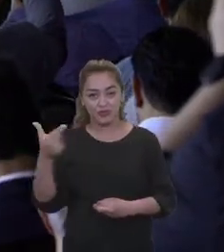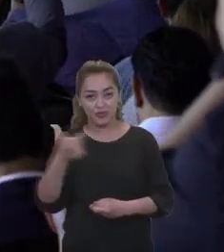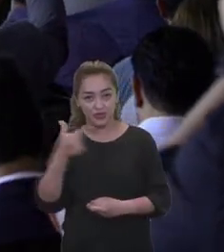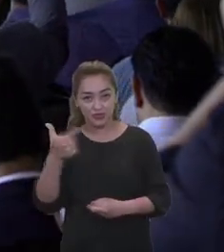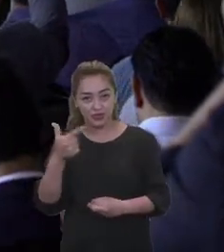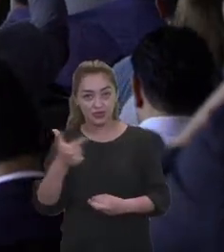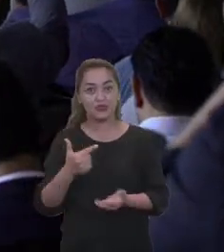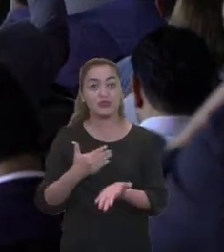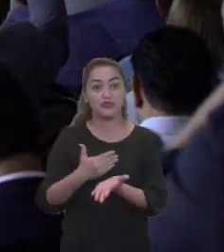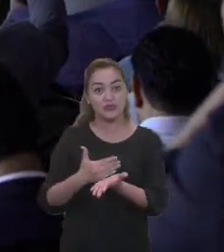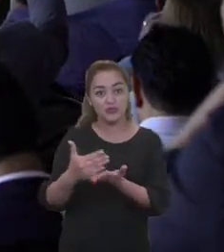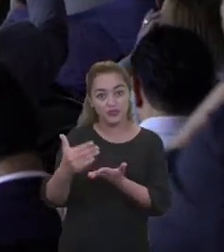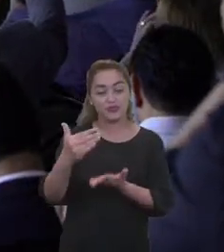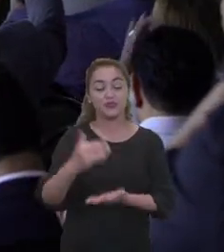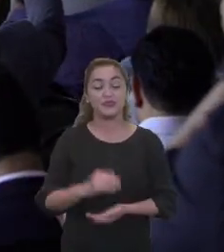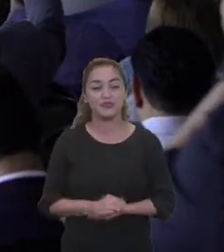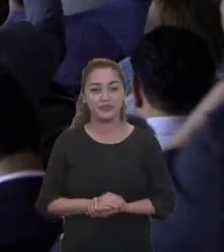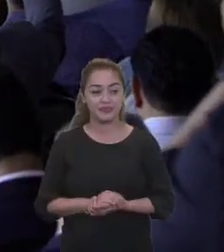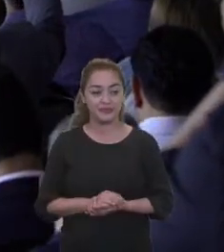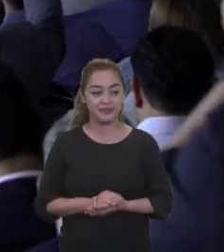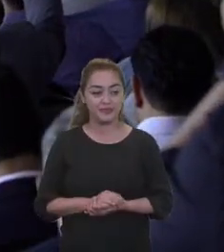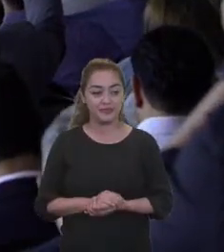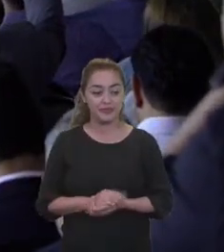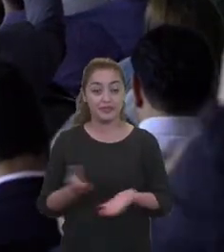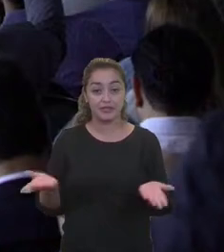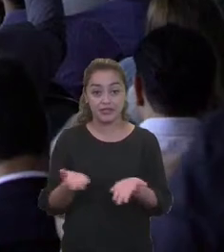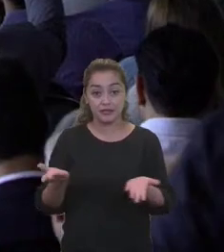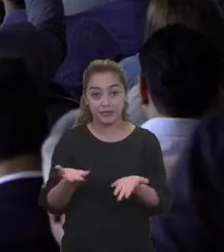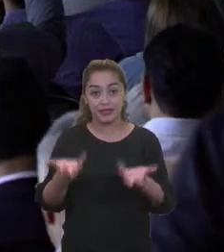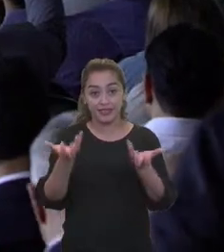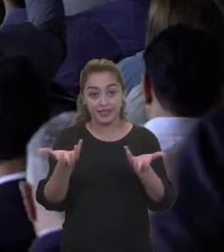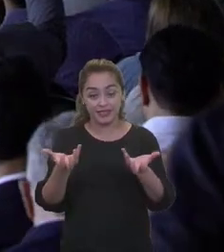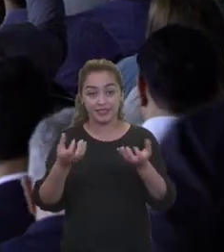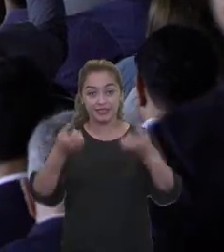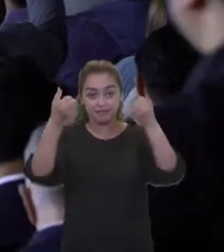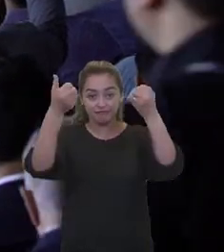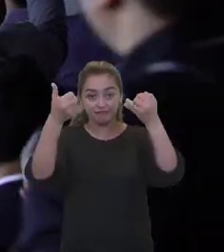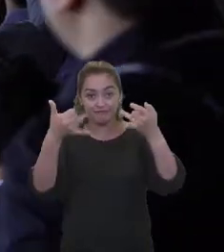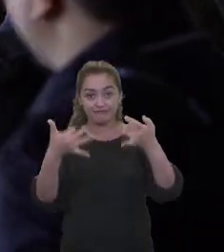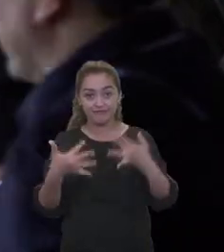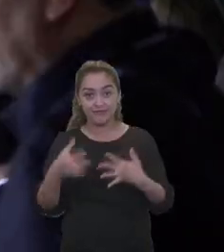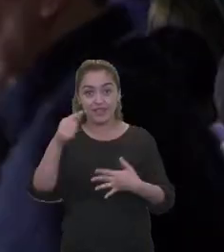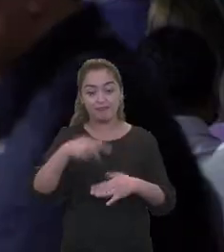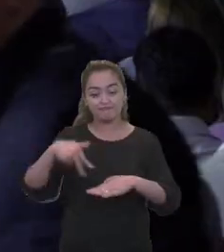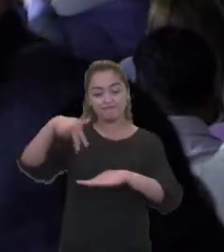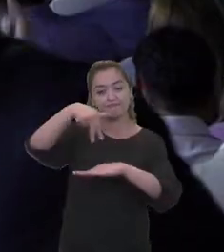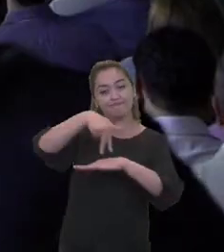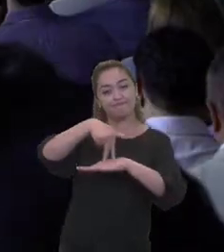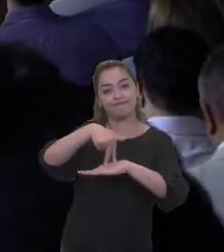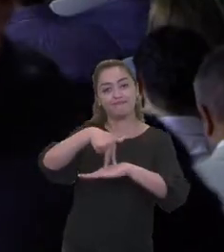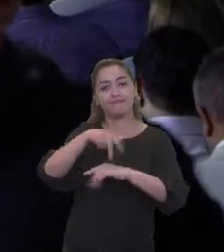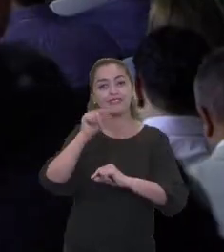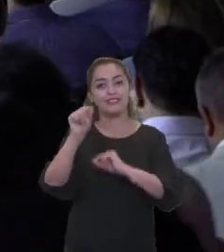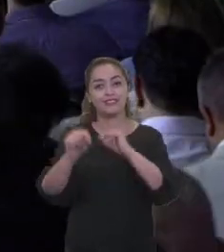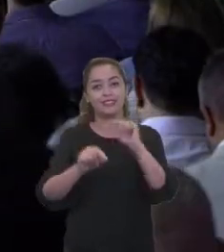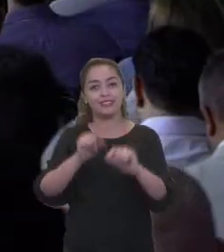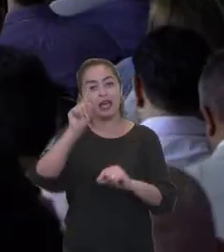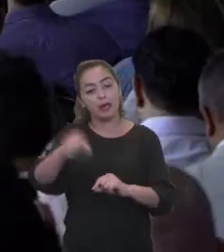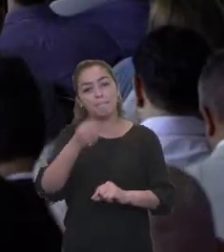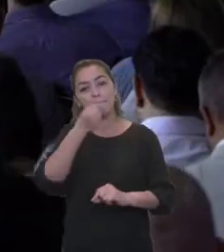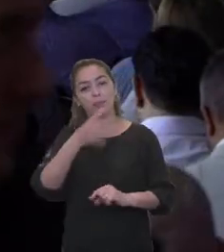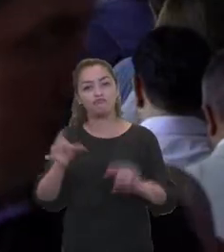Experience 2022. Queria também dividir com vocês. I would like to also share with you who are all here in